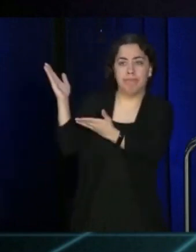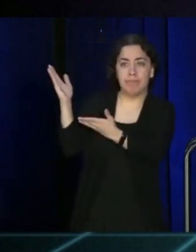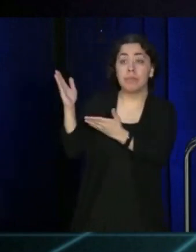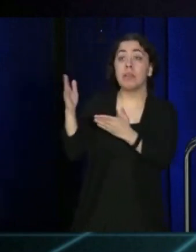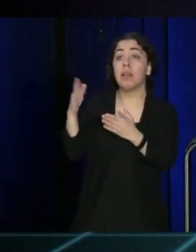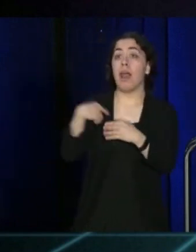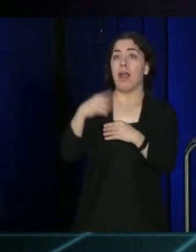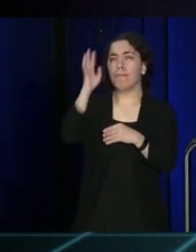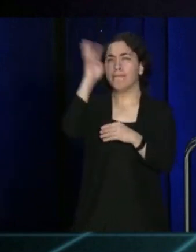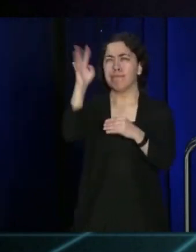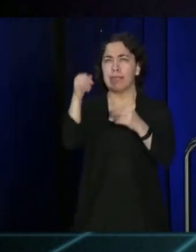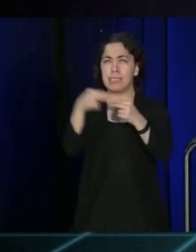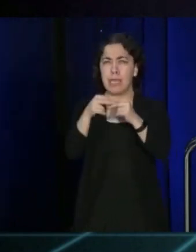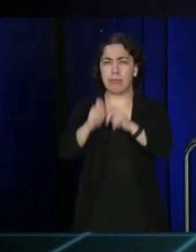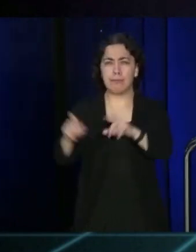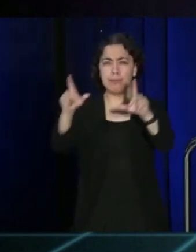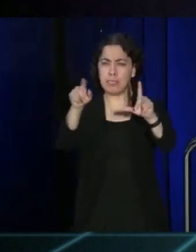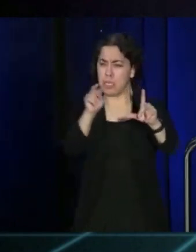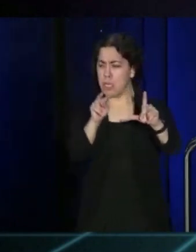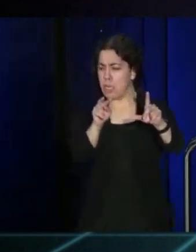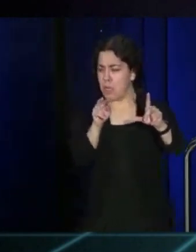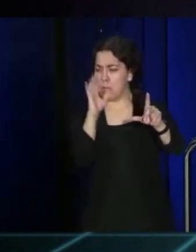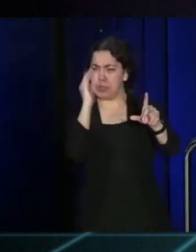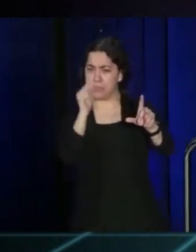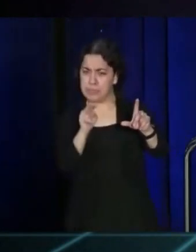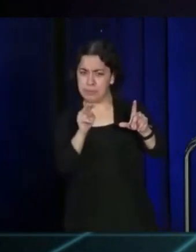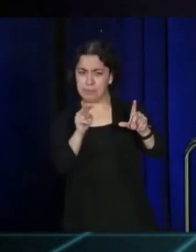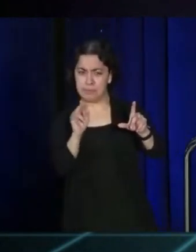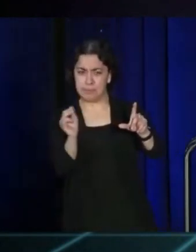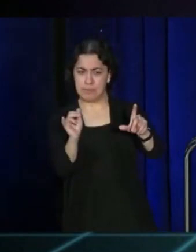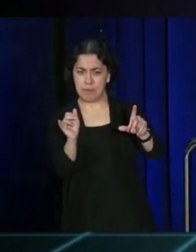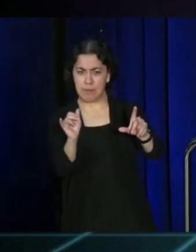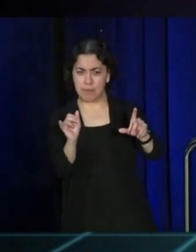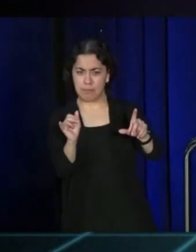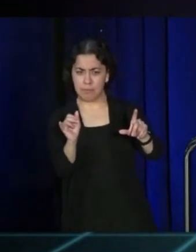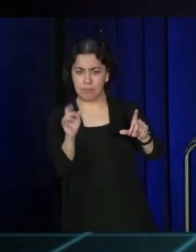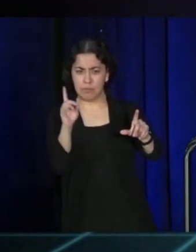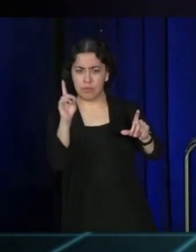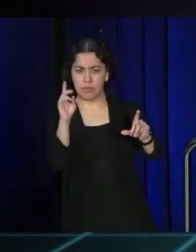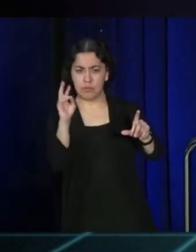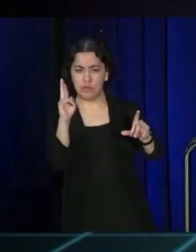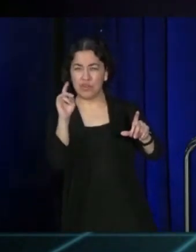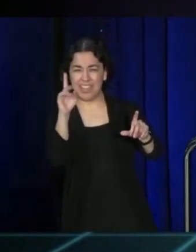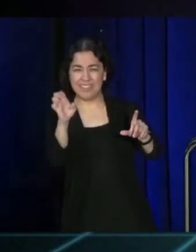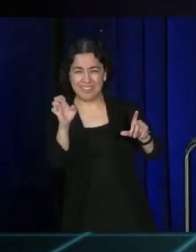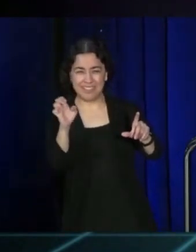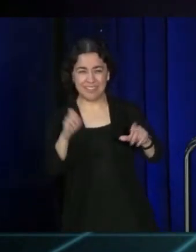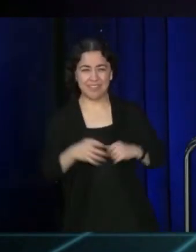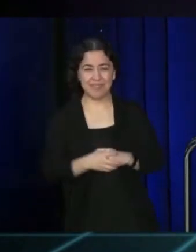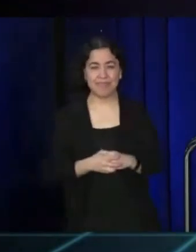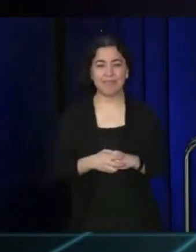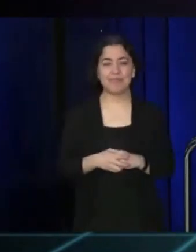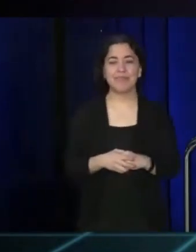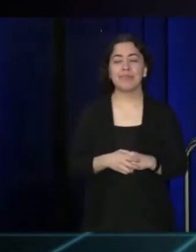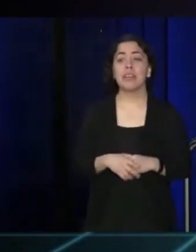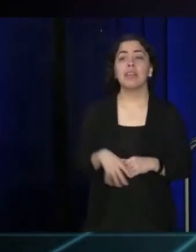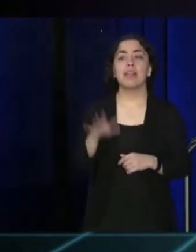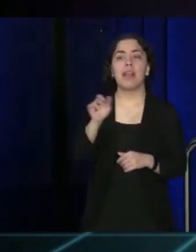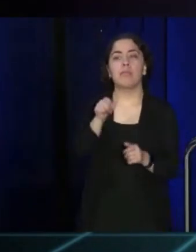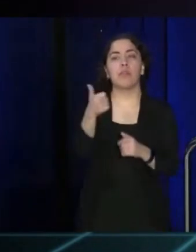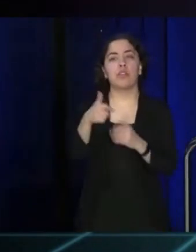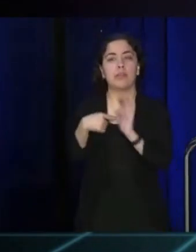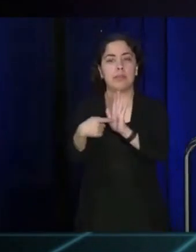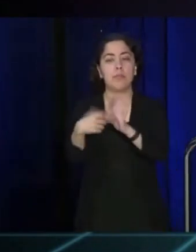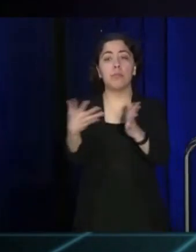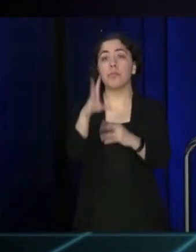was like, that totally looks like a trig meme. OK, so let's talk about the Wikipedia example. How can we improve this? The thing